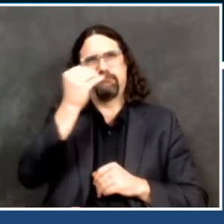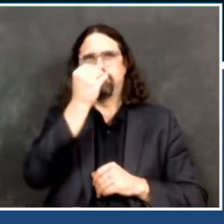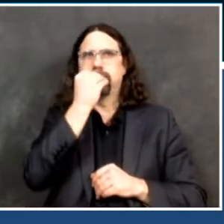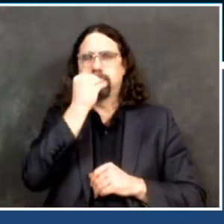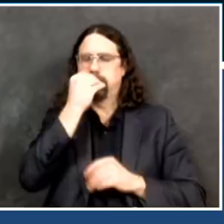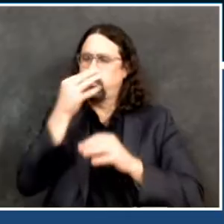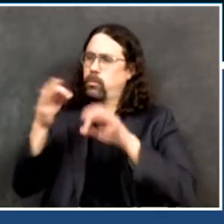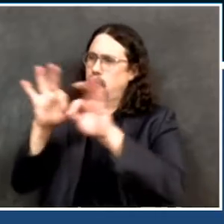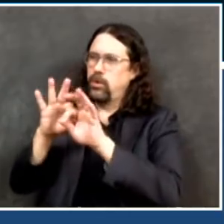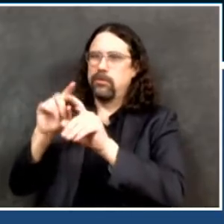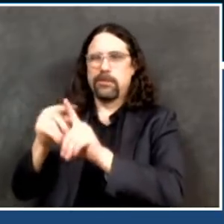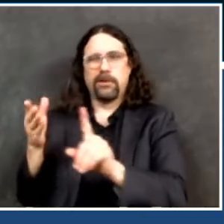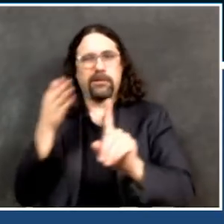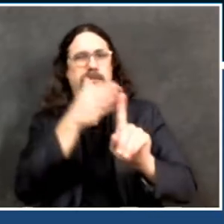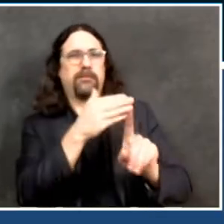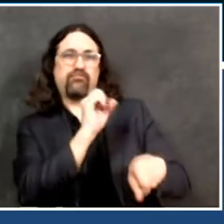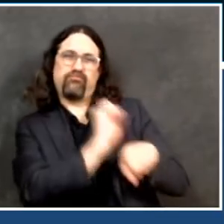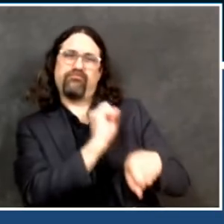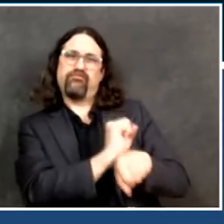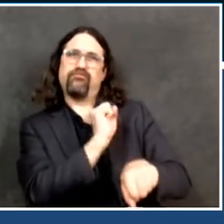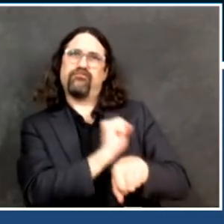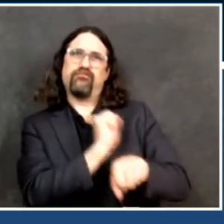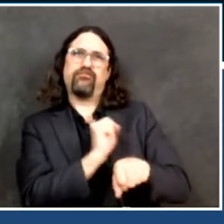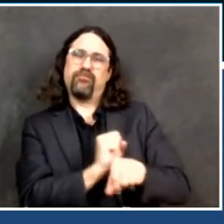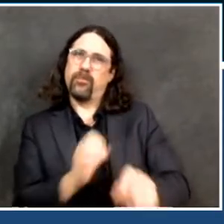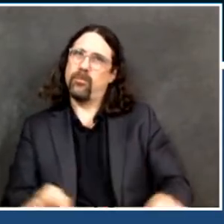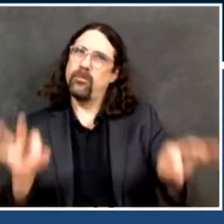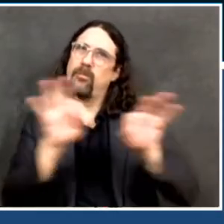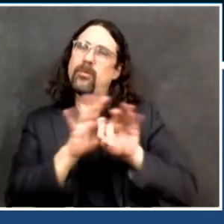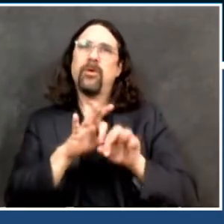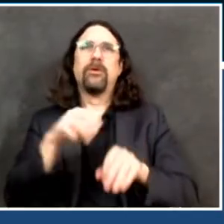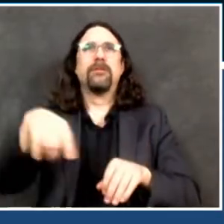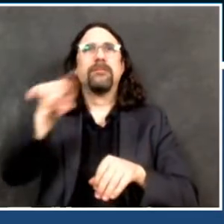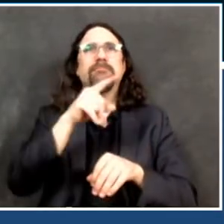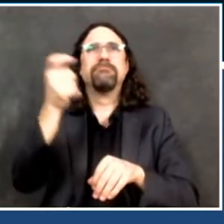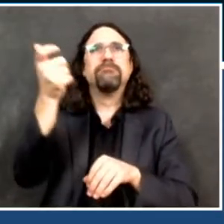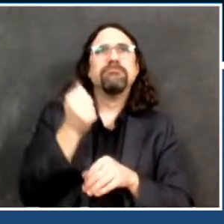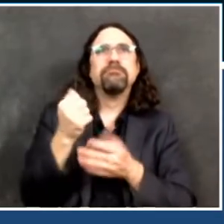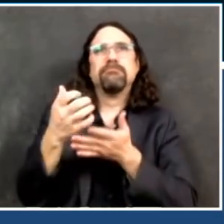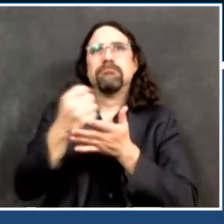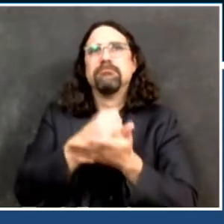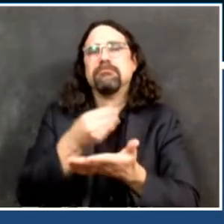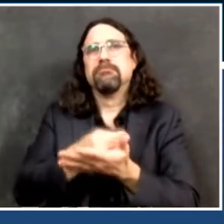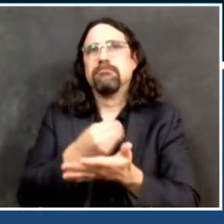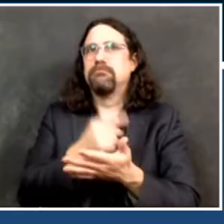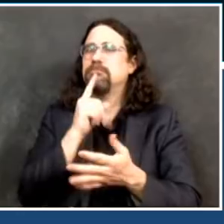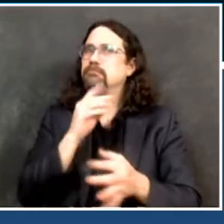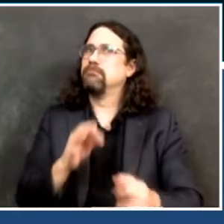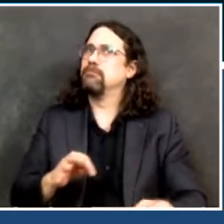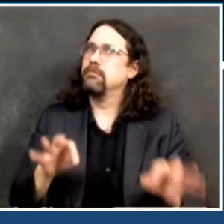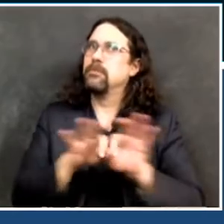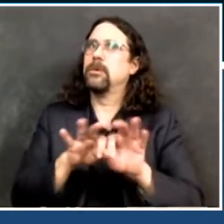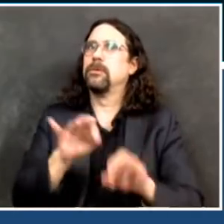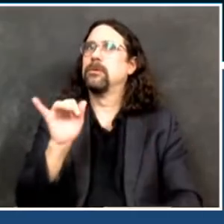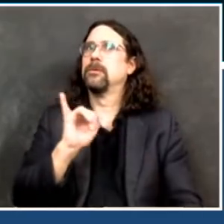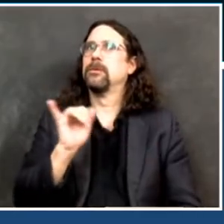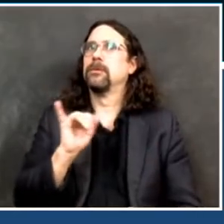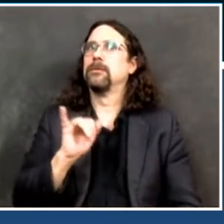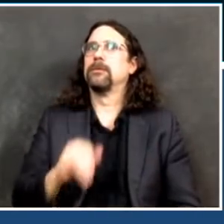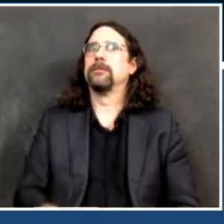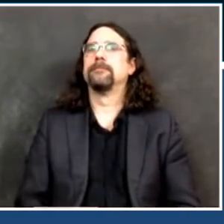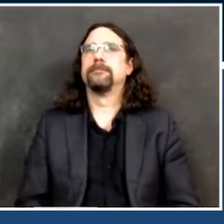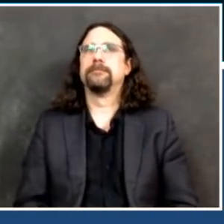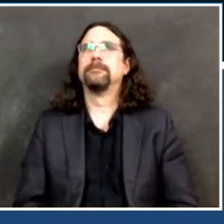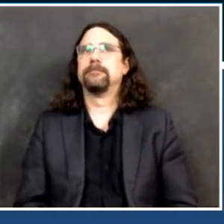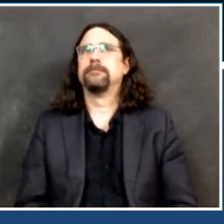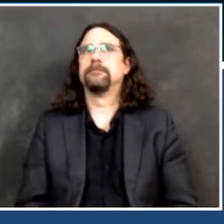3 weeks ago, we launched emergency deliveries. And this means getting food to people who can't get